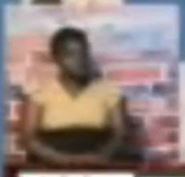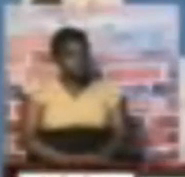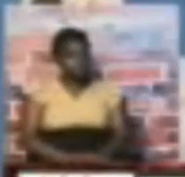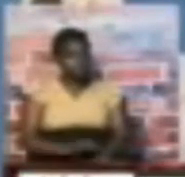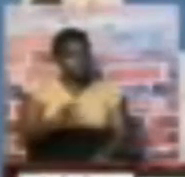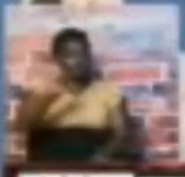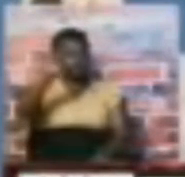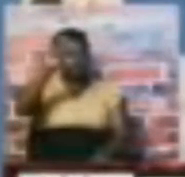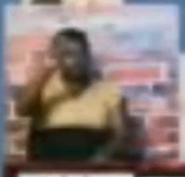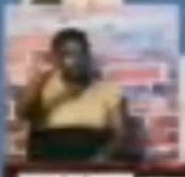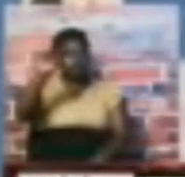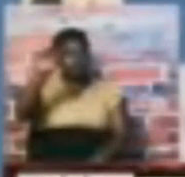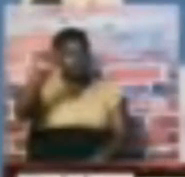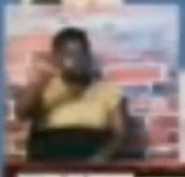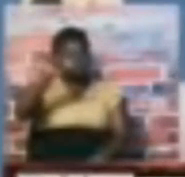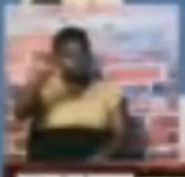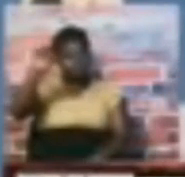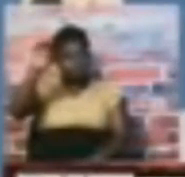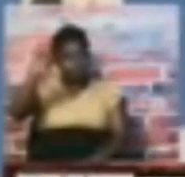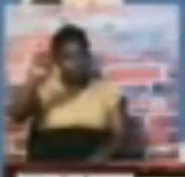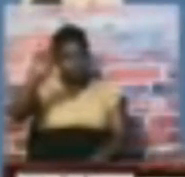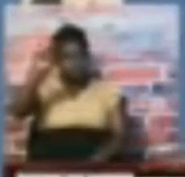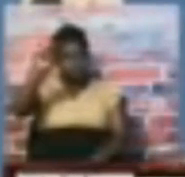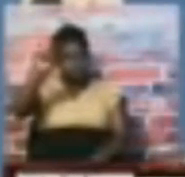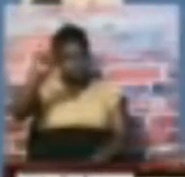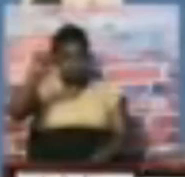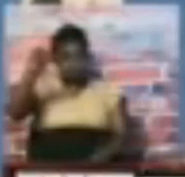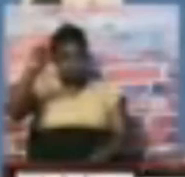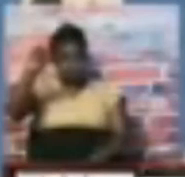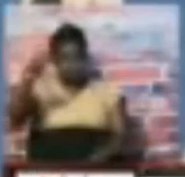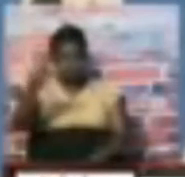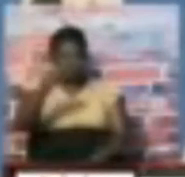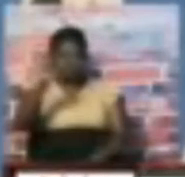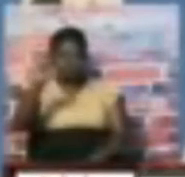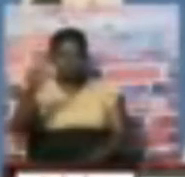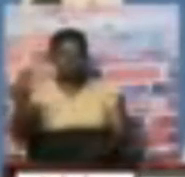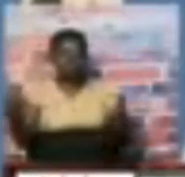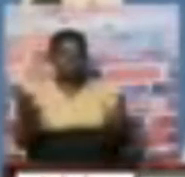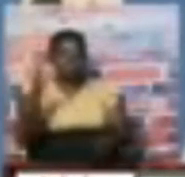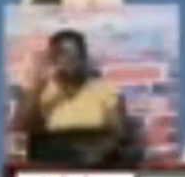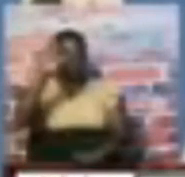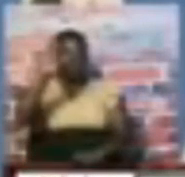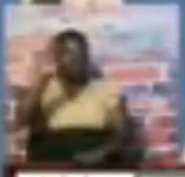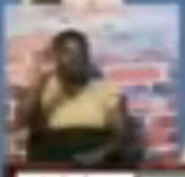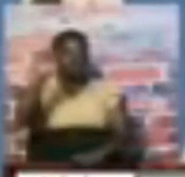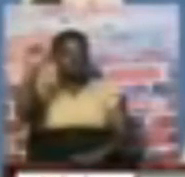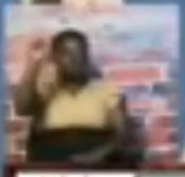Male Kamia, NRM chairperson of Boston, 1 million shillings.